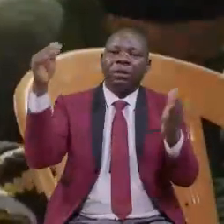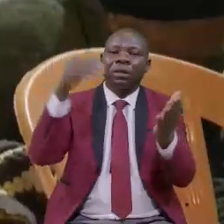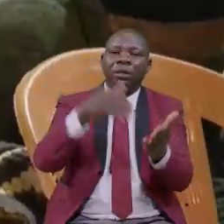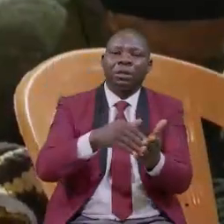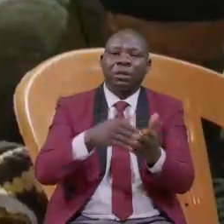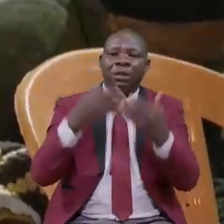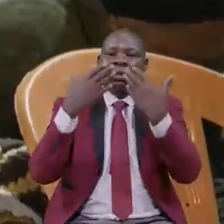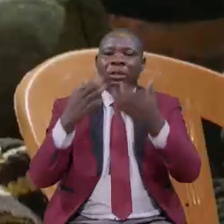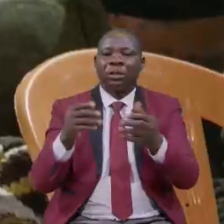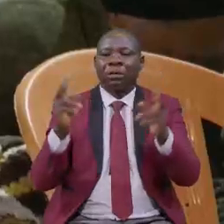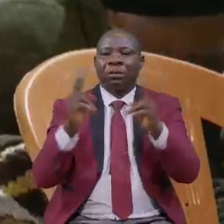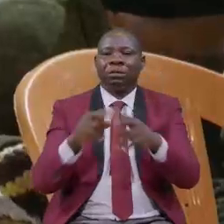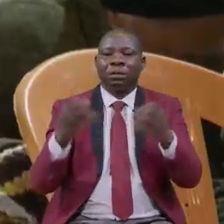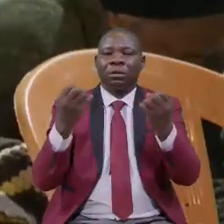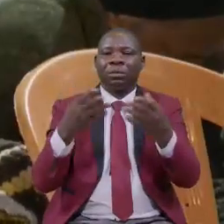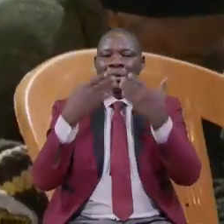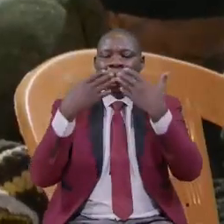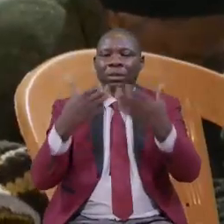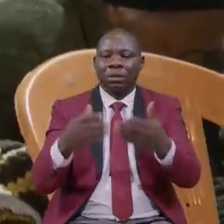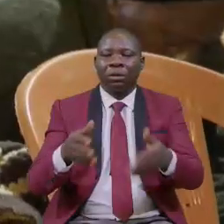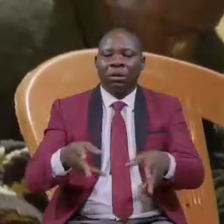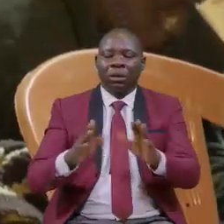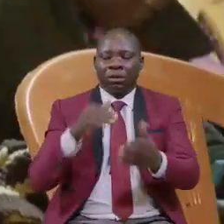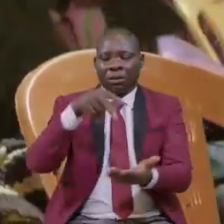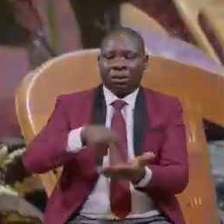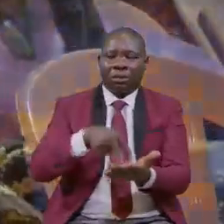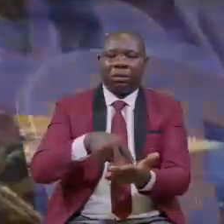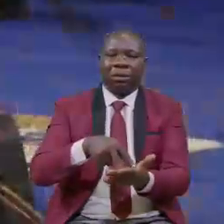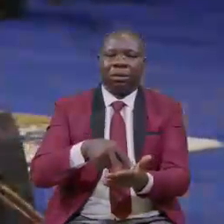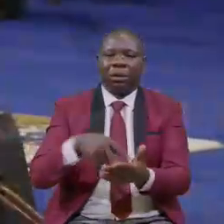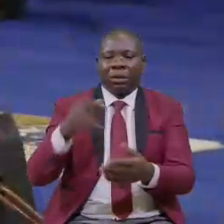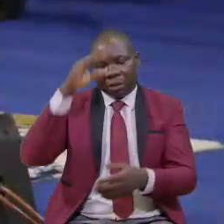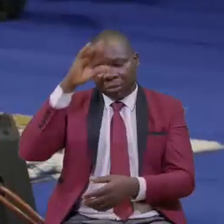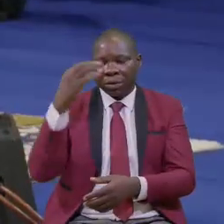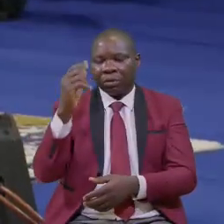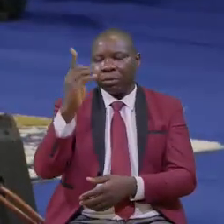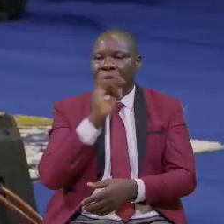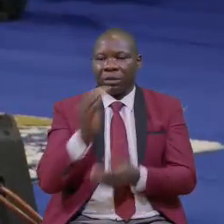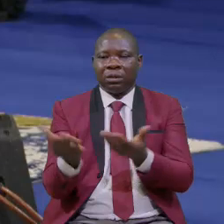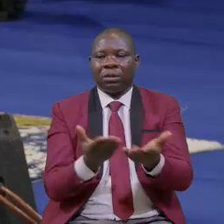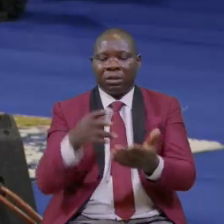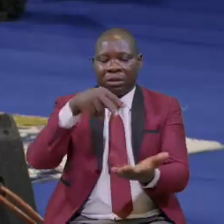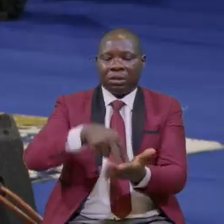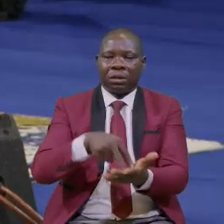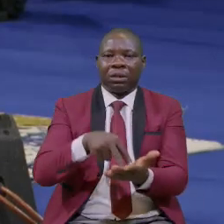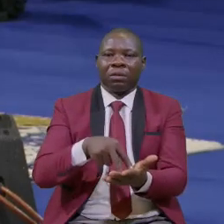Thank you very much. Thank you. Let's rise up. The man of God is here. Rise up on your feet.